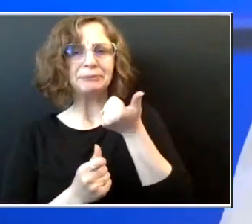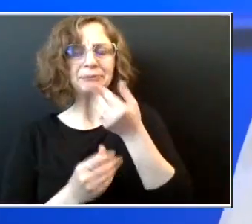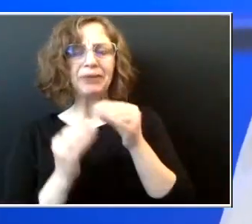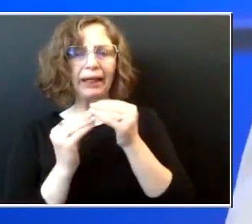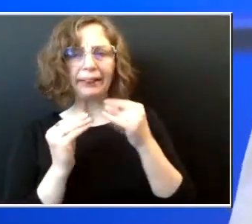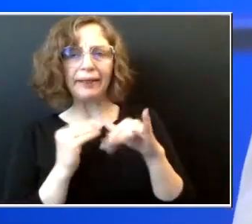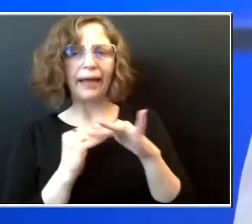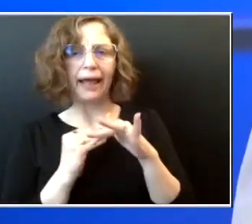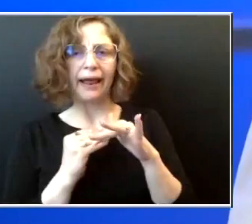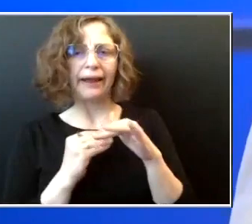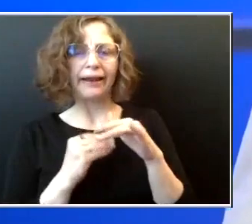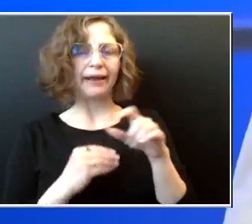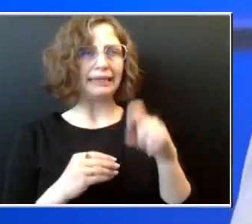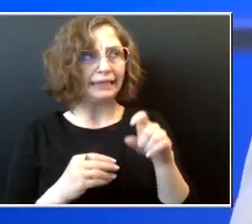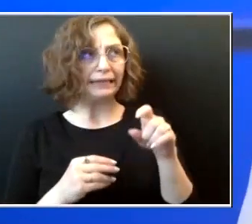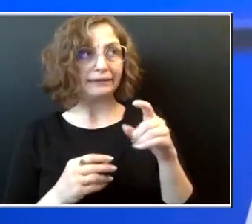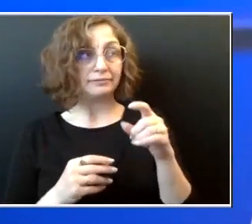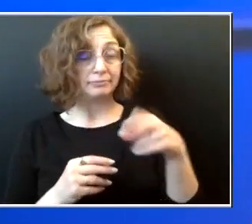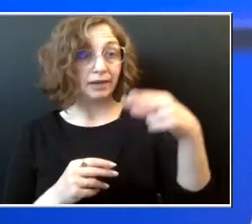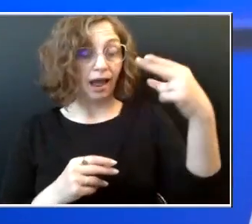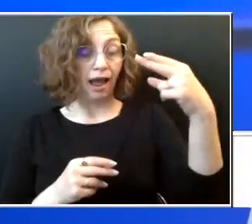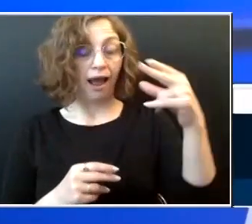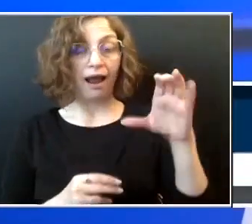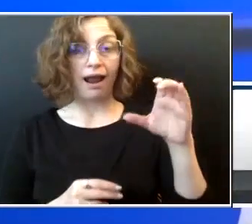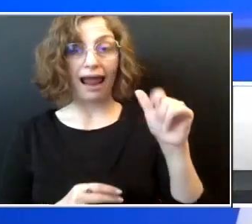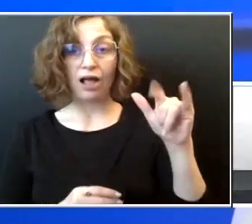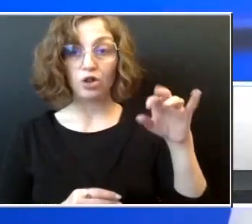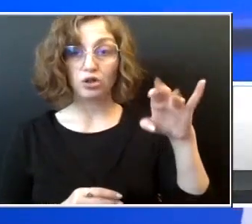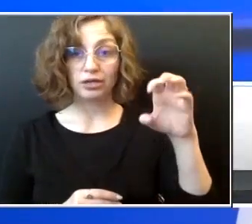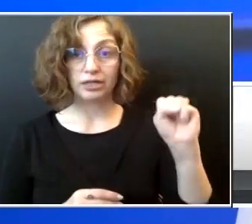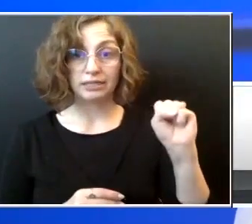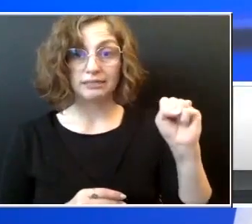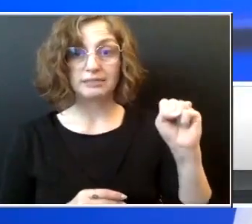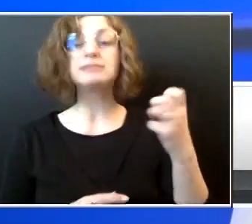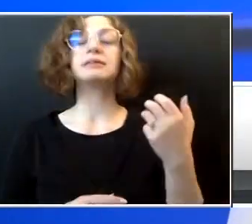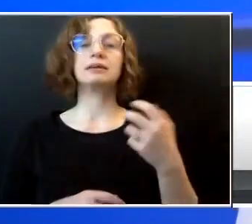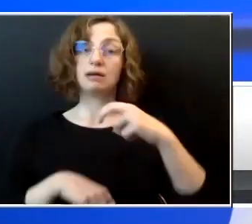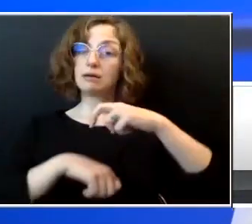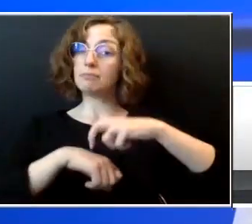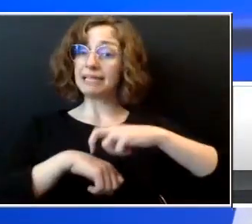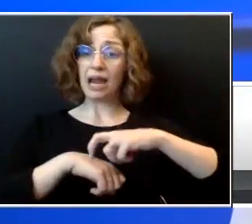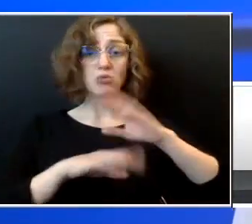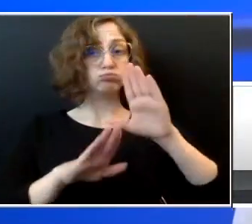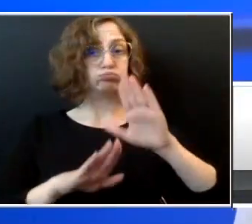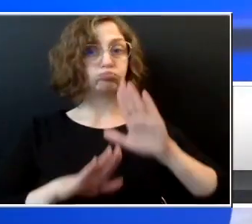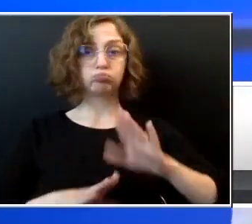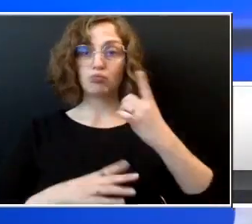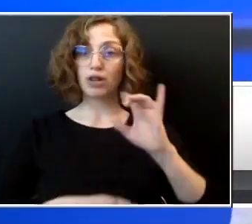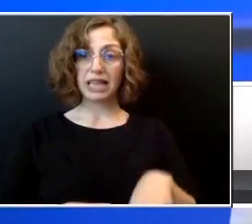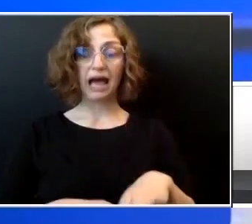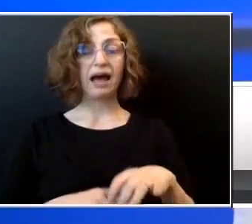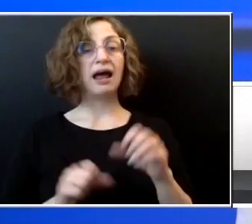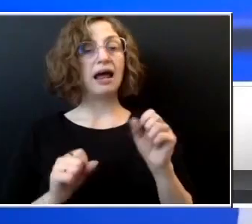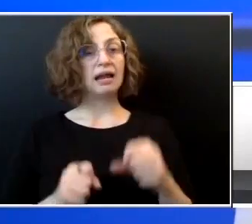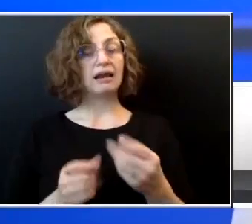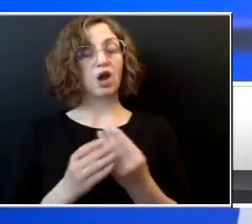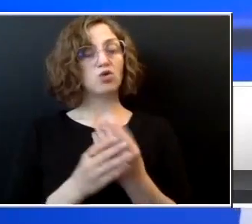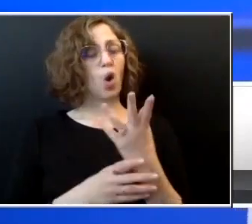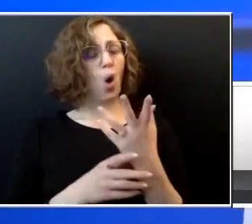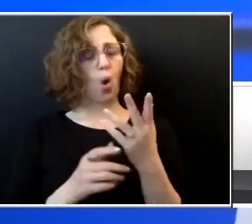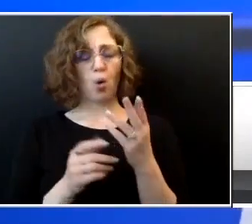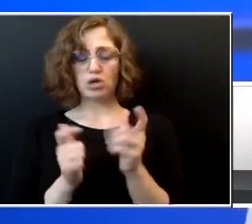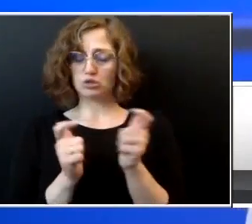lots of children. Potatoes are terrific for that. They grow in a small area, produce a lot of calories packed into